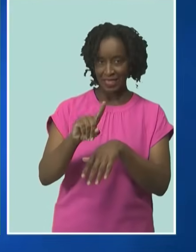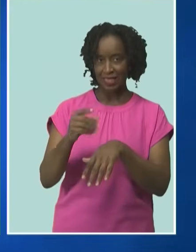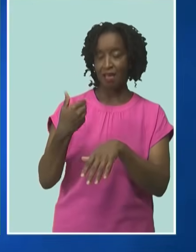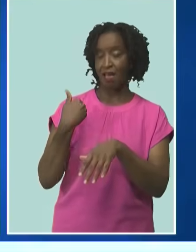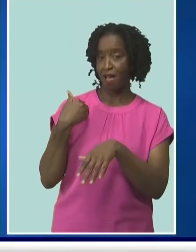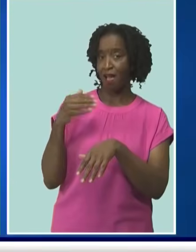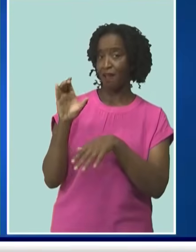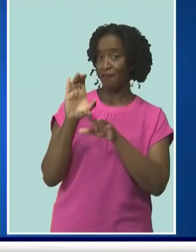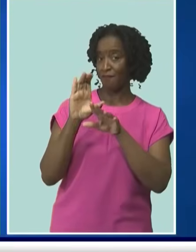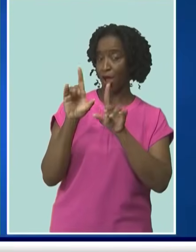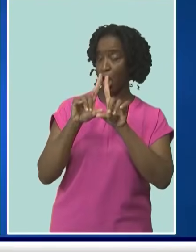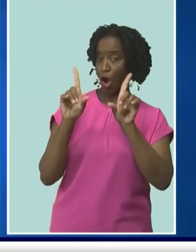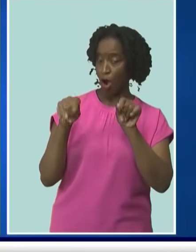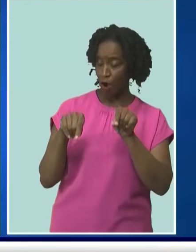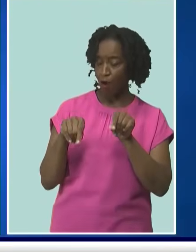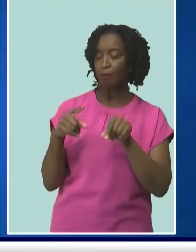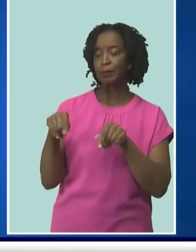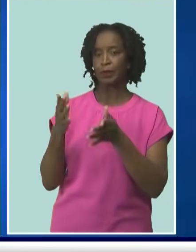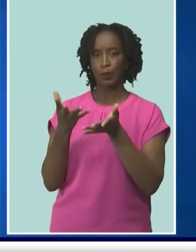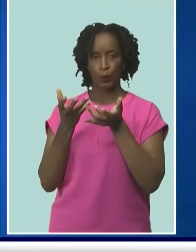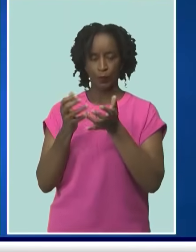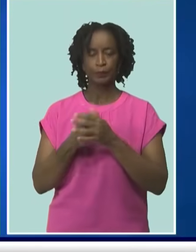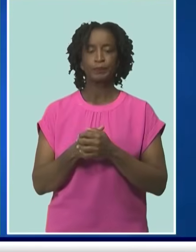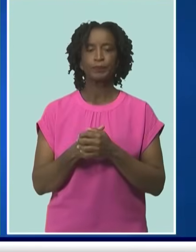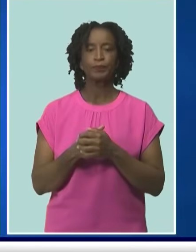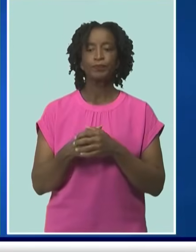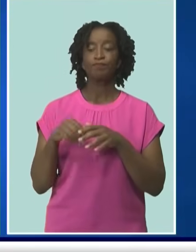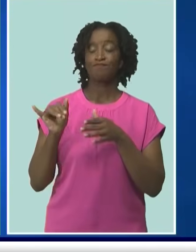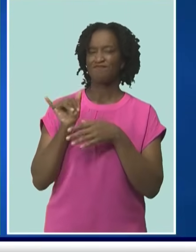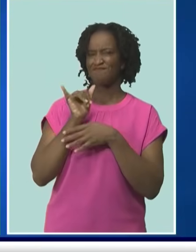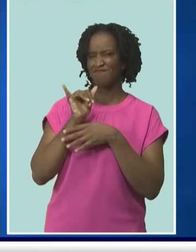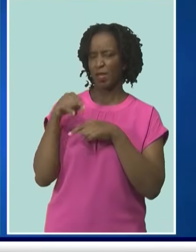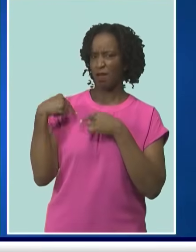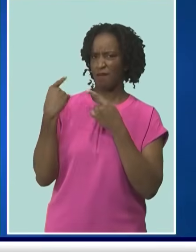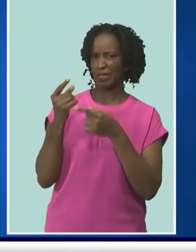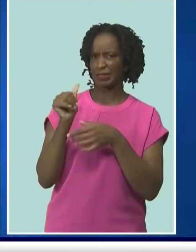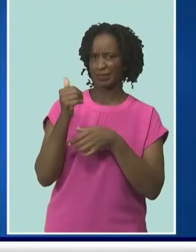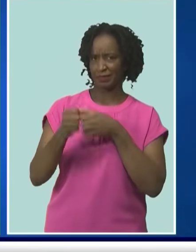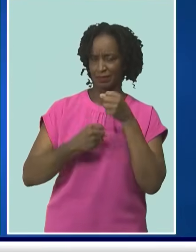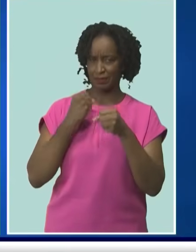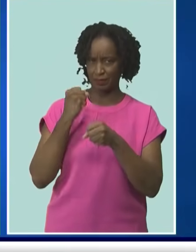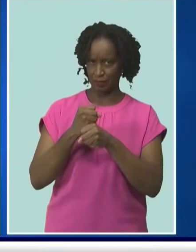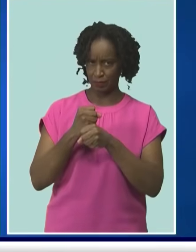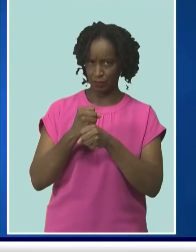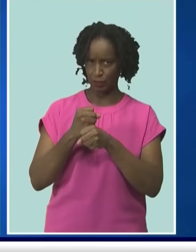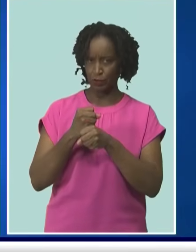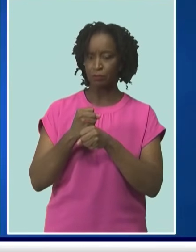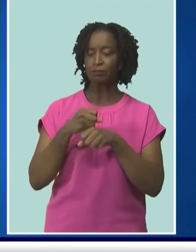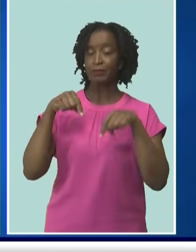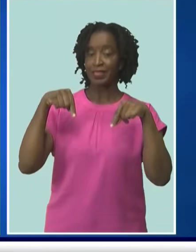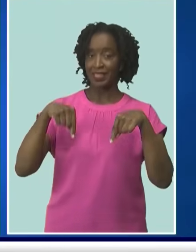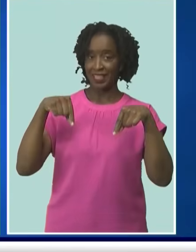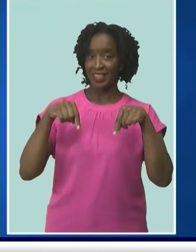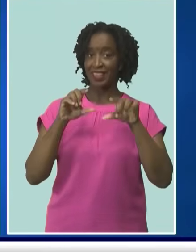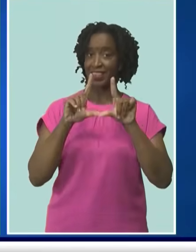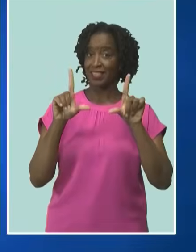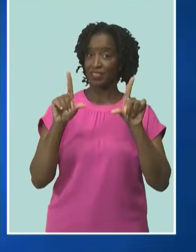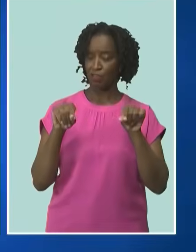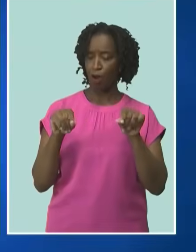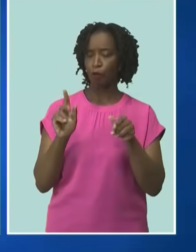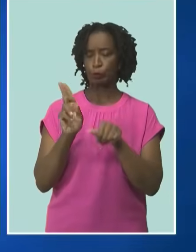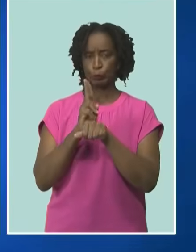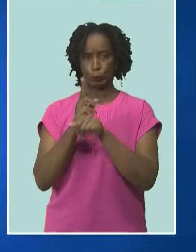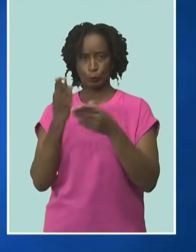years following our successful transition from a legacy retail card to a globally accepted credit card linked